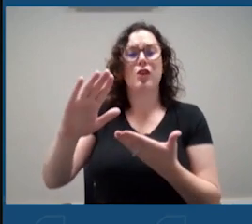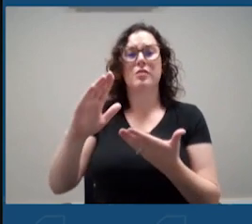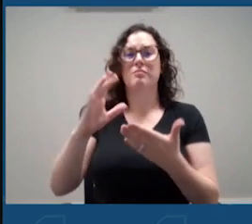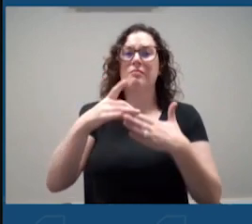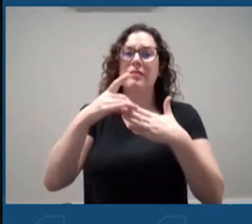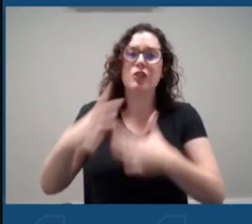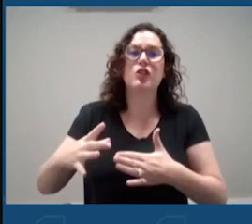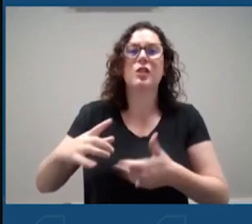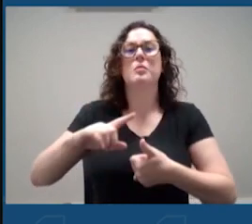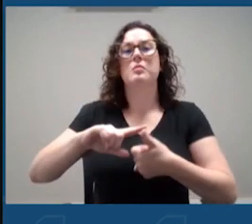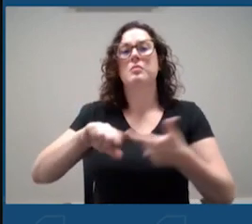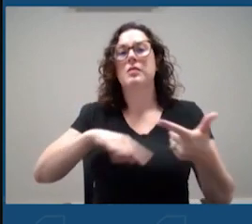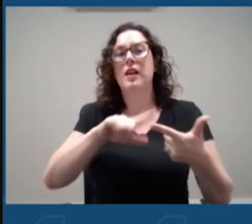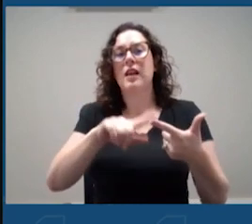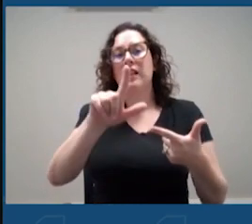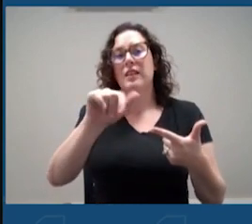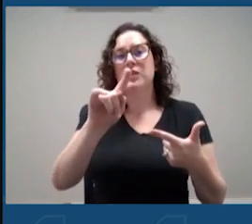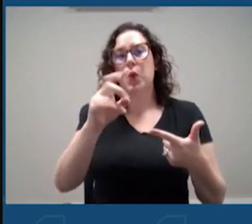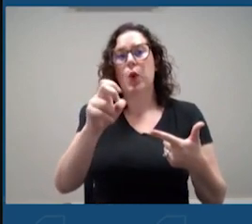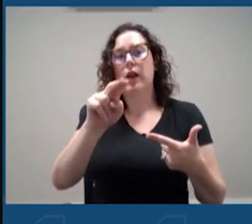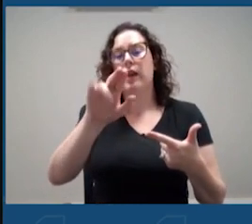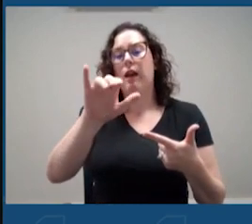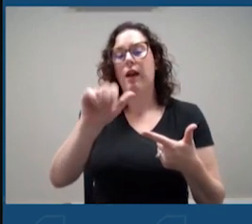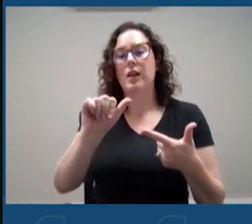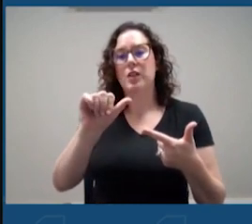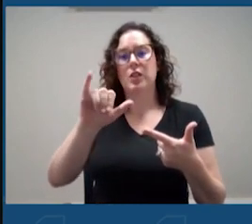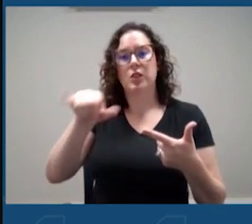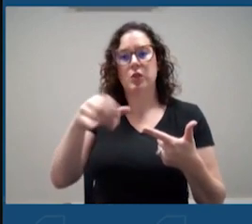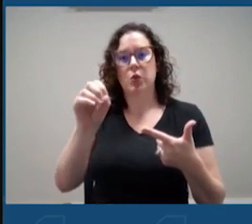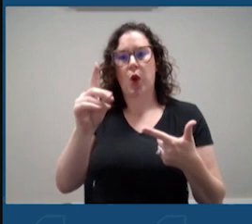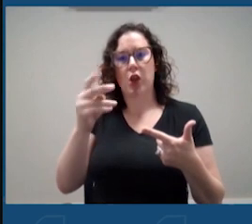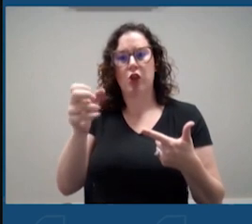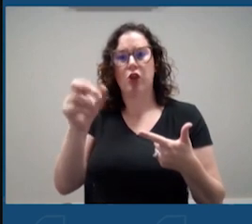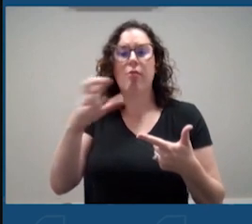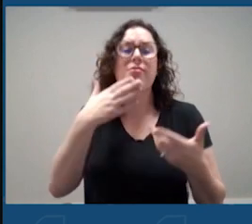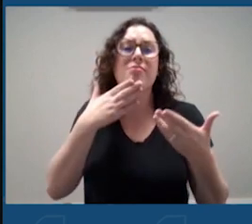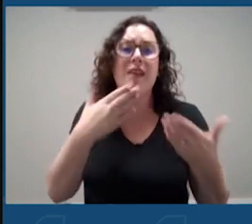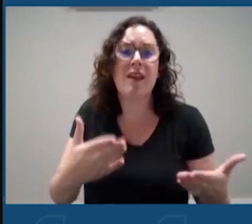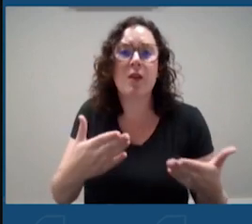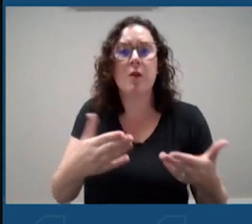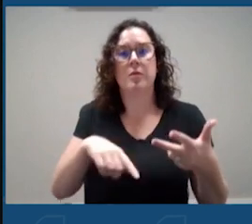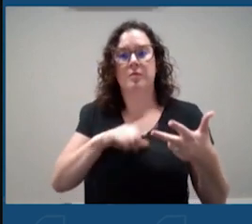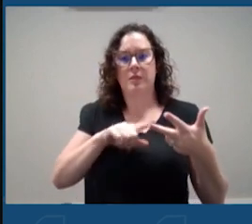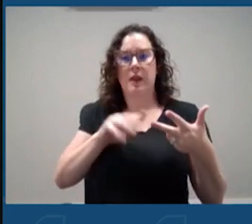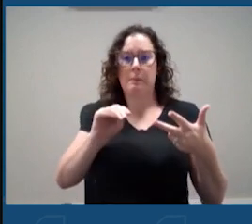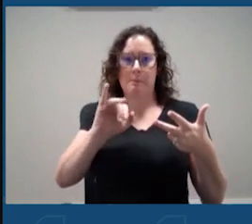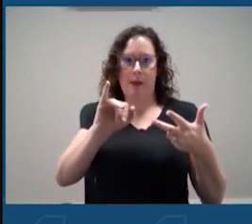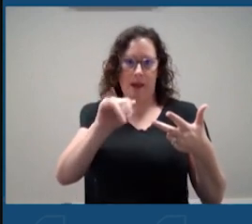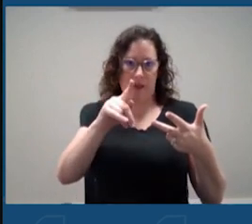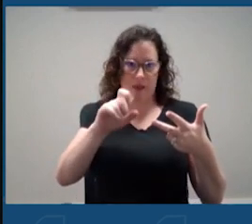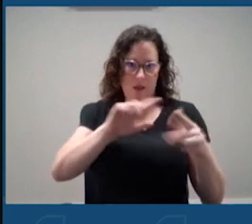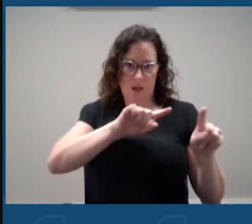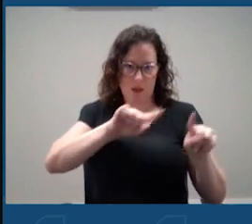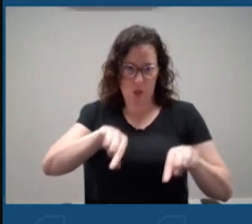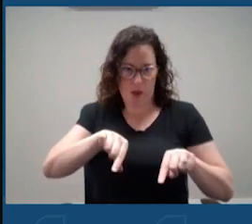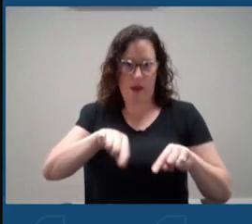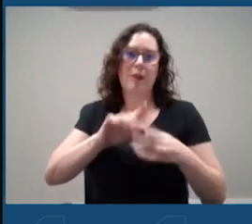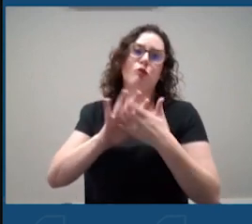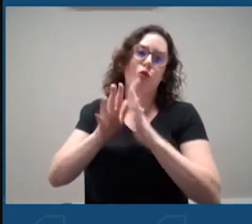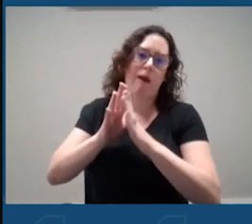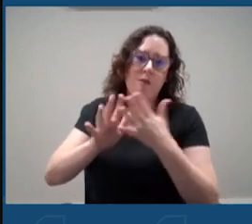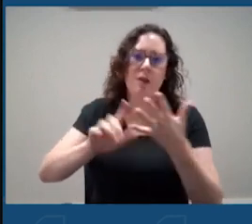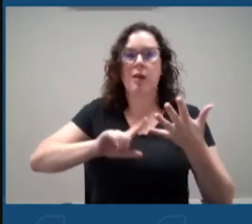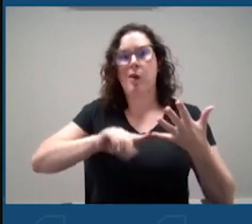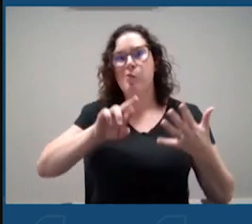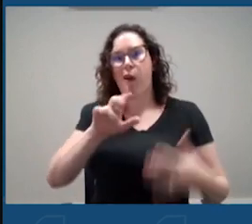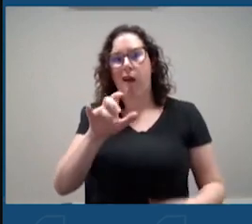incredible leader on our labor issues as well. I want to thank you. I know Mike Cusick is getting here, a little bit of traffic too. Okay. Brian Cunningham, same excuse. I'd